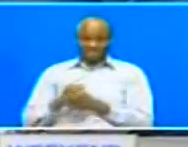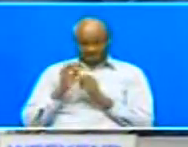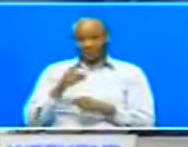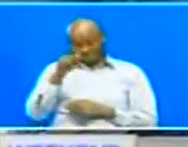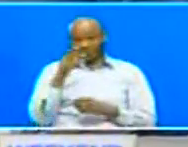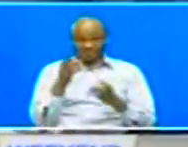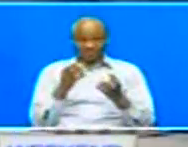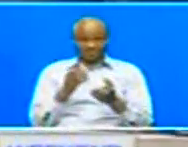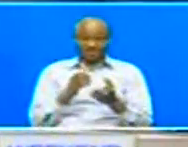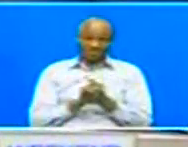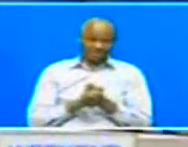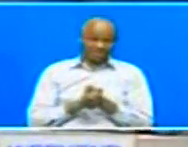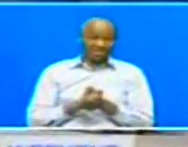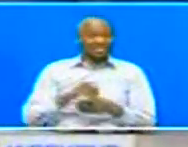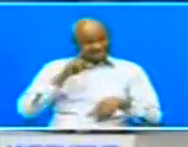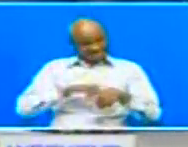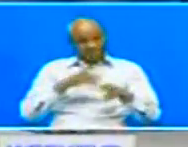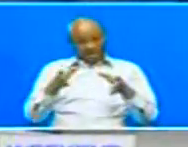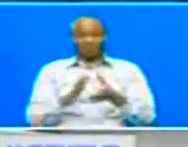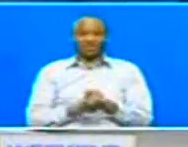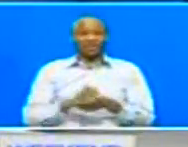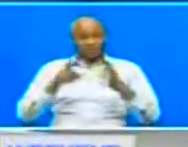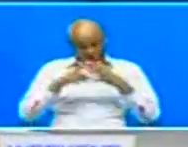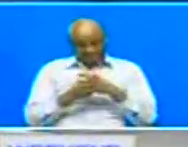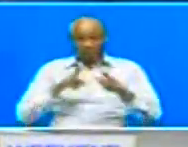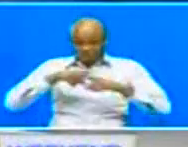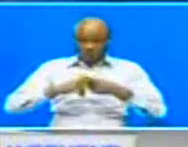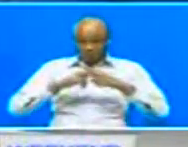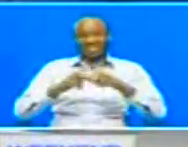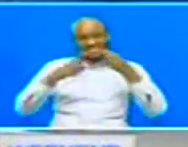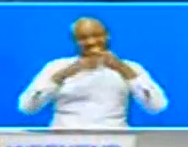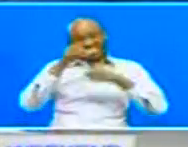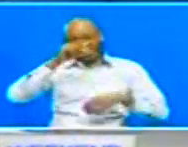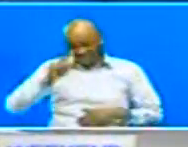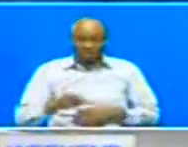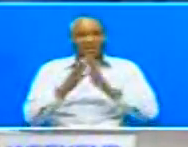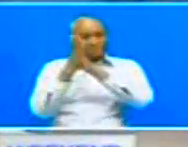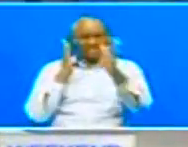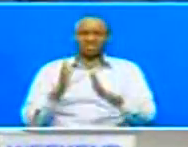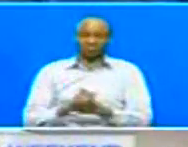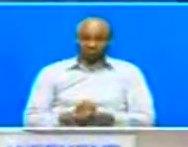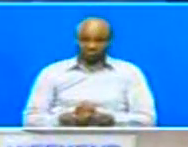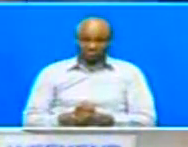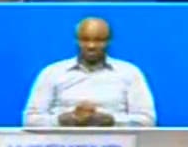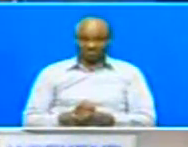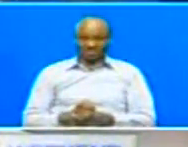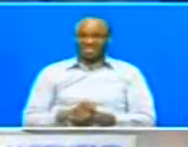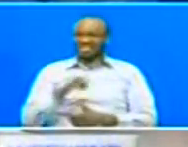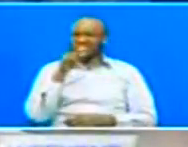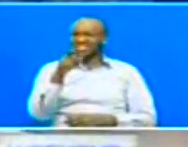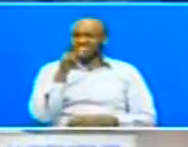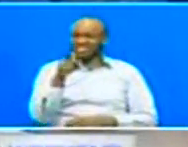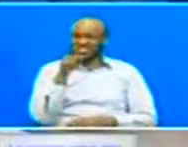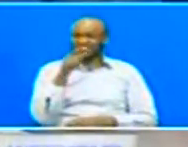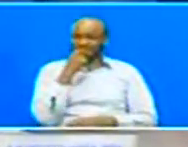If you're business savvy, it's now time to start manufacturing a 600,000-seater bus. But surely this is